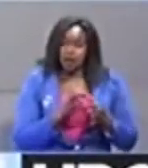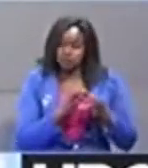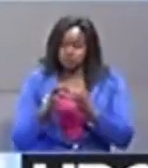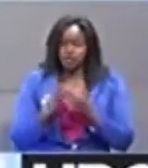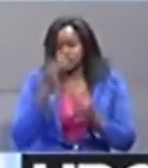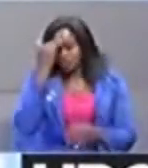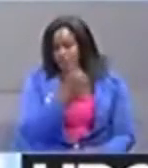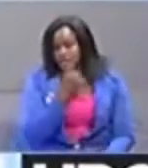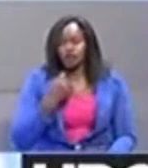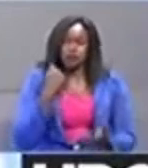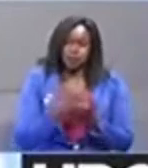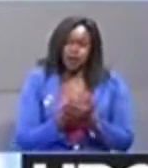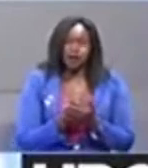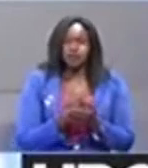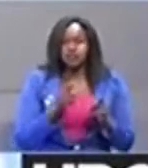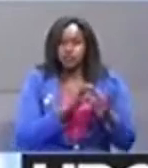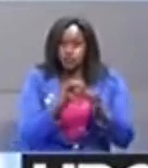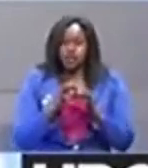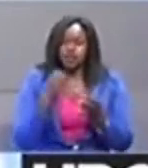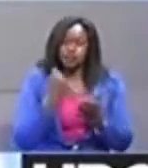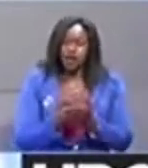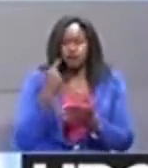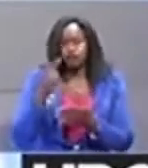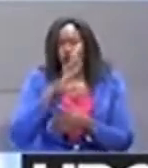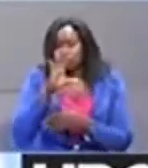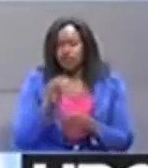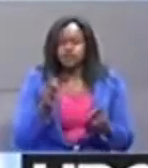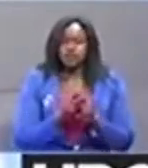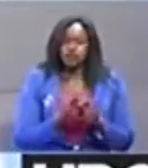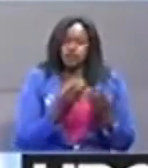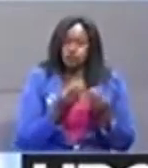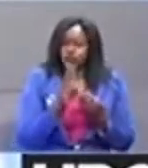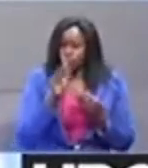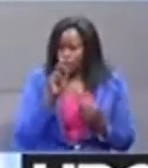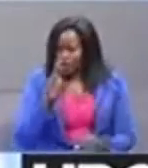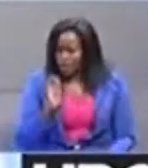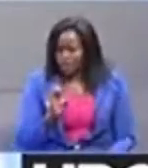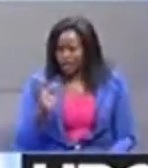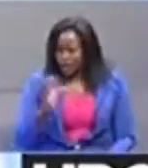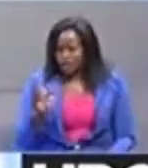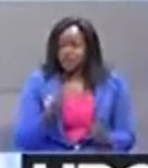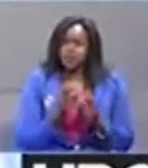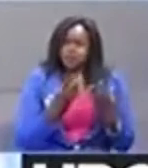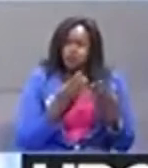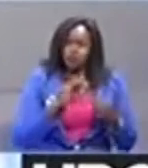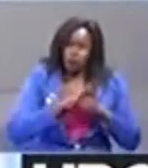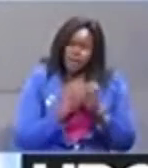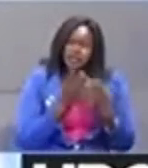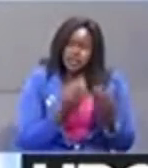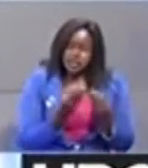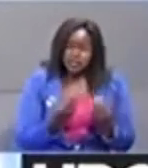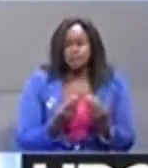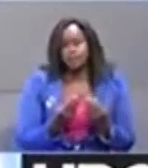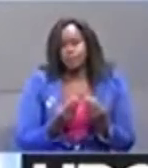Centenary Bank, United Banks for Africa, and Eclectic Software Solutions Company to ease banking services for small and medium